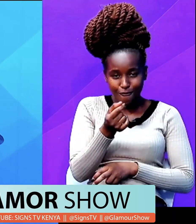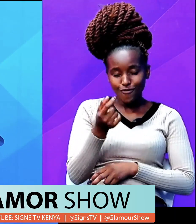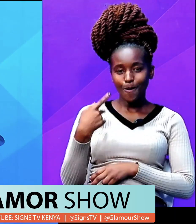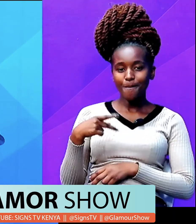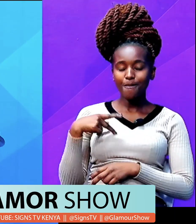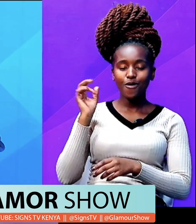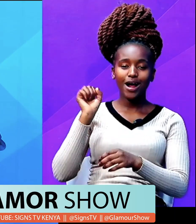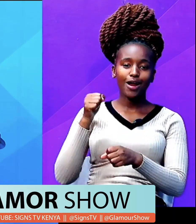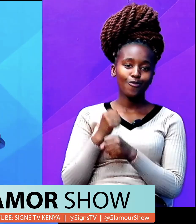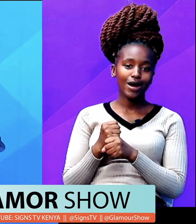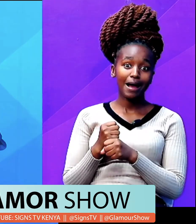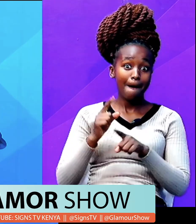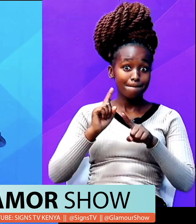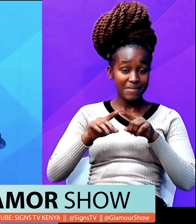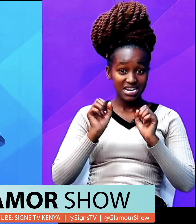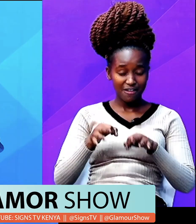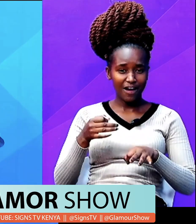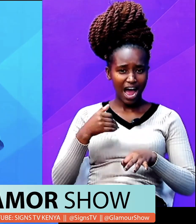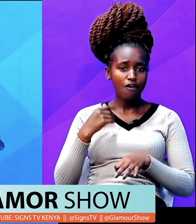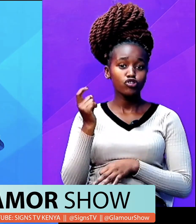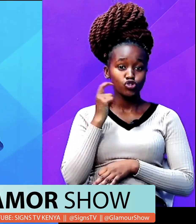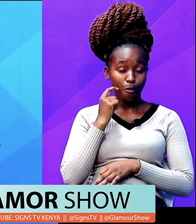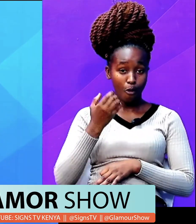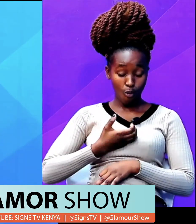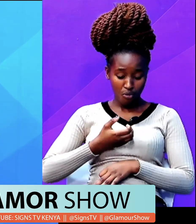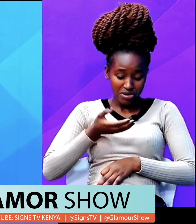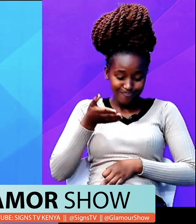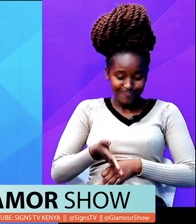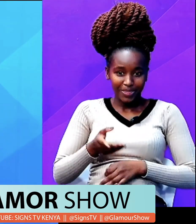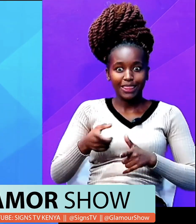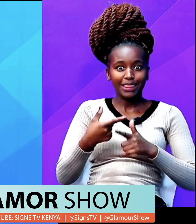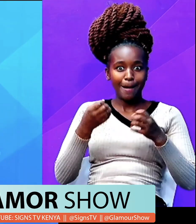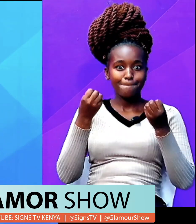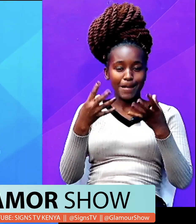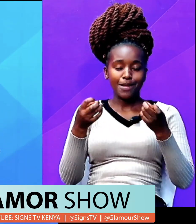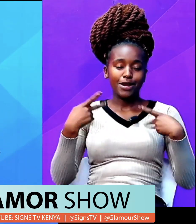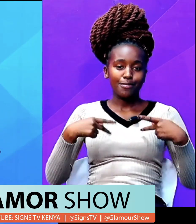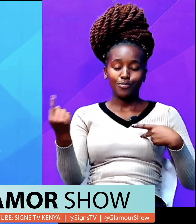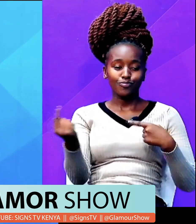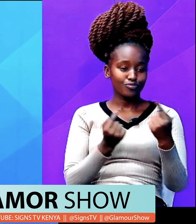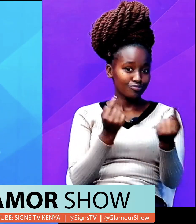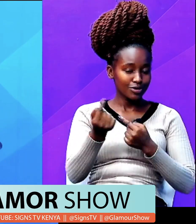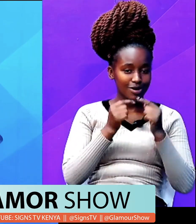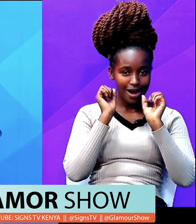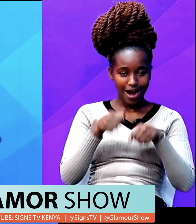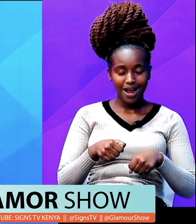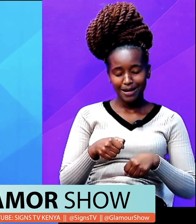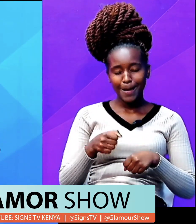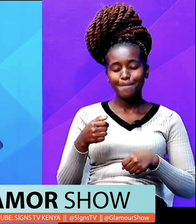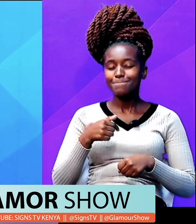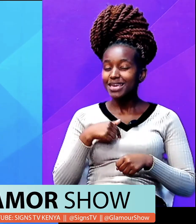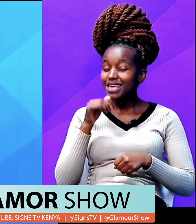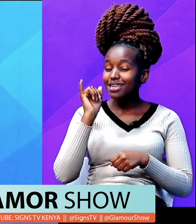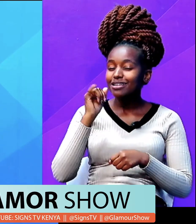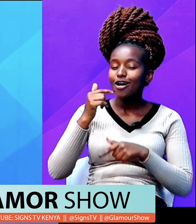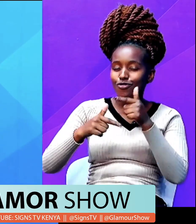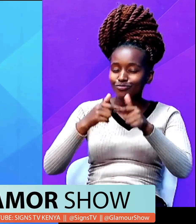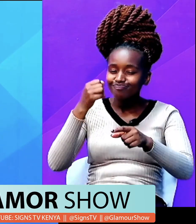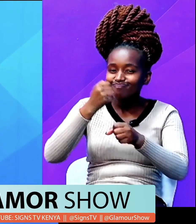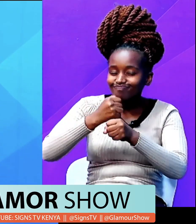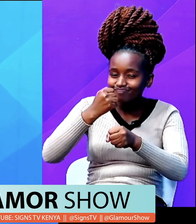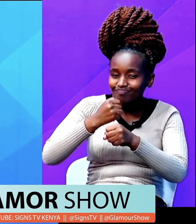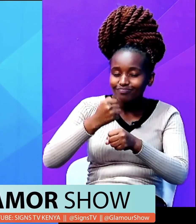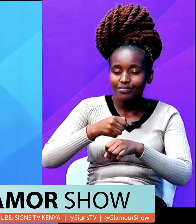I would work on quite a number. So I worked on getting a location. Yeah, here we